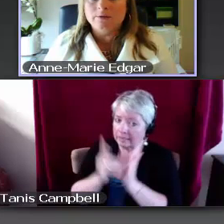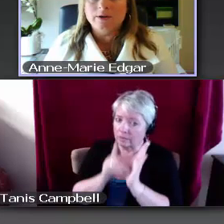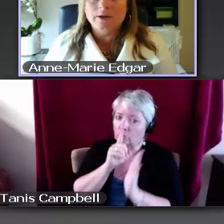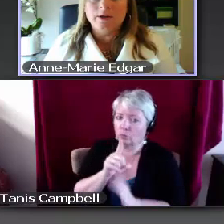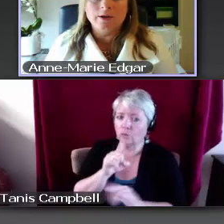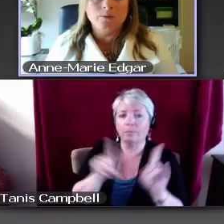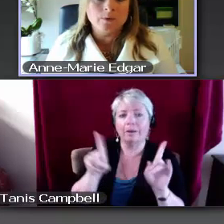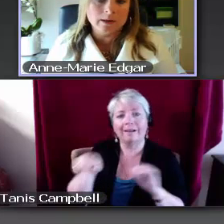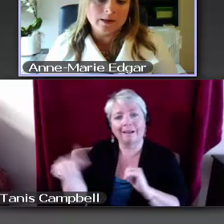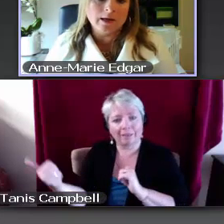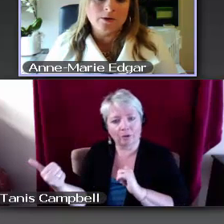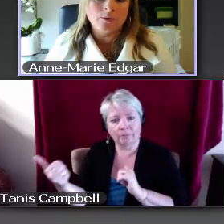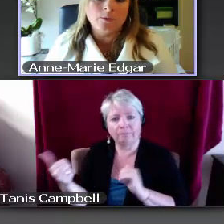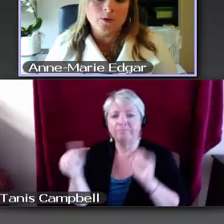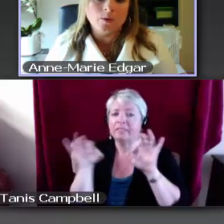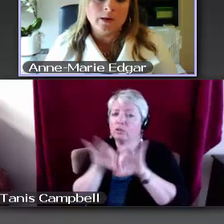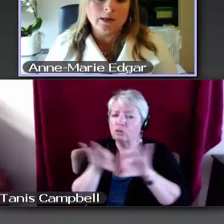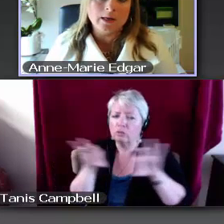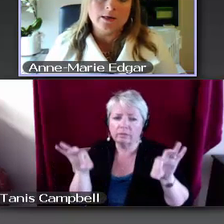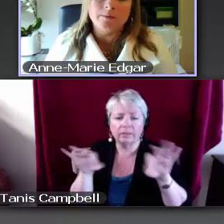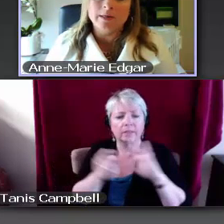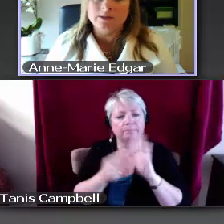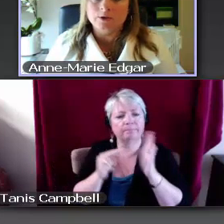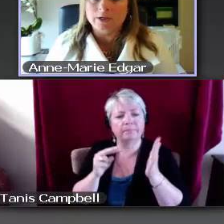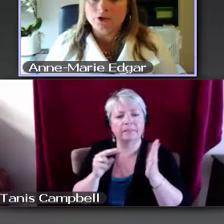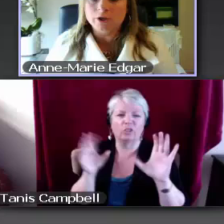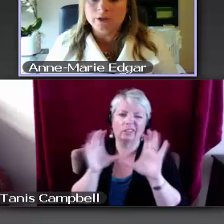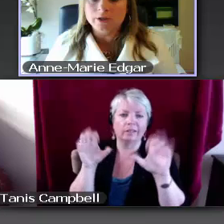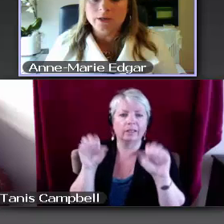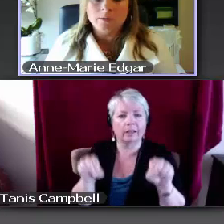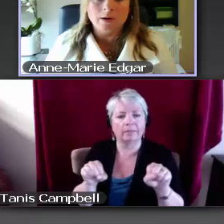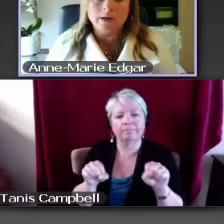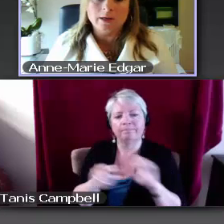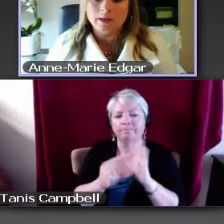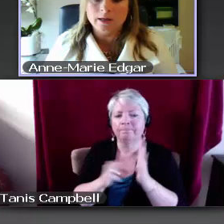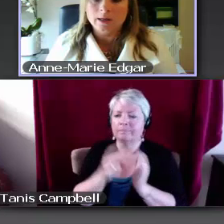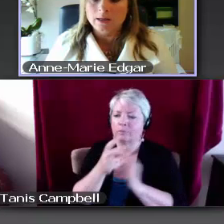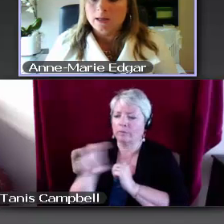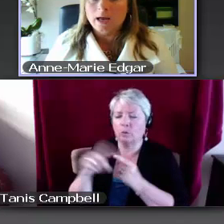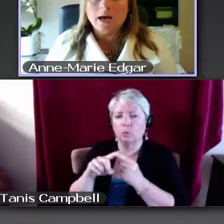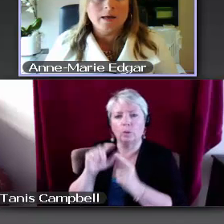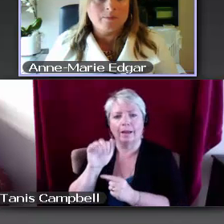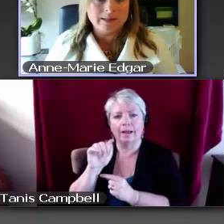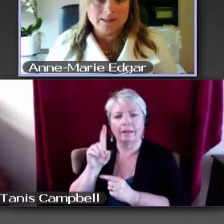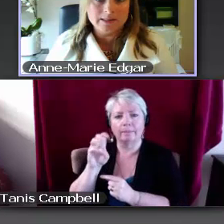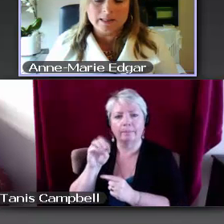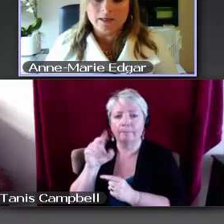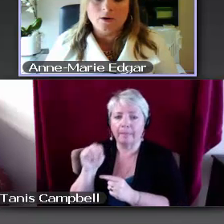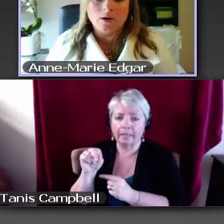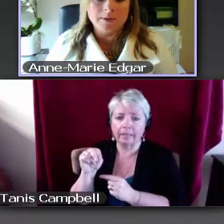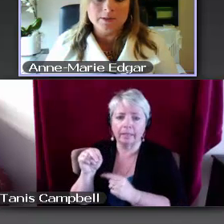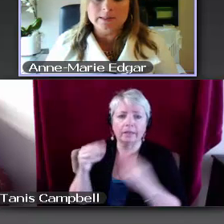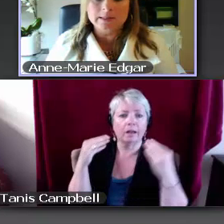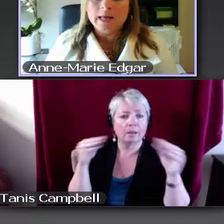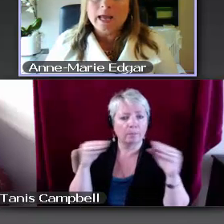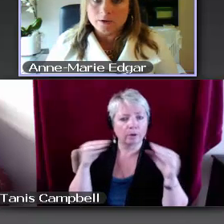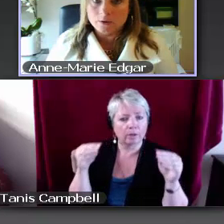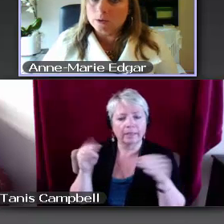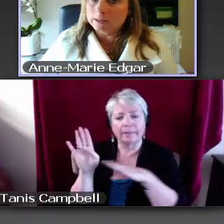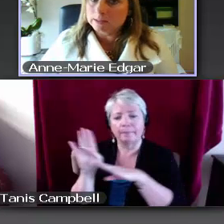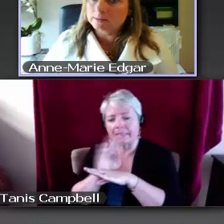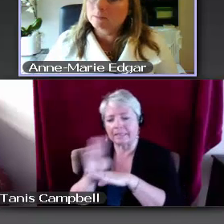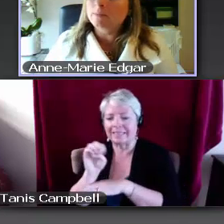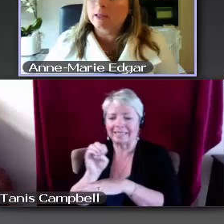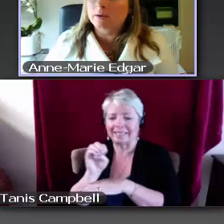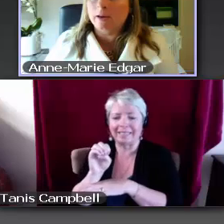This certificate can really get you going in administration, marketing, business, e-commerce, and